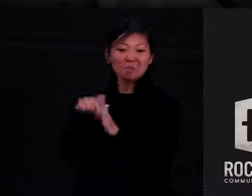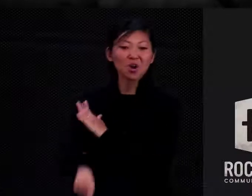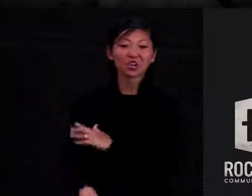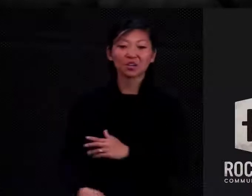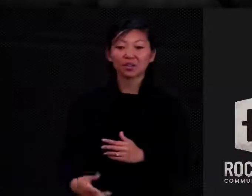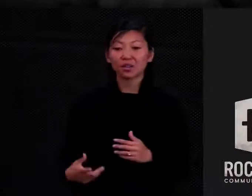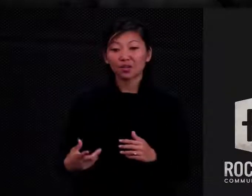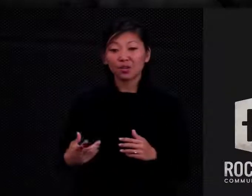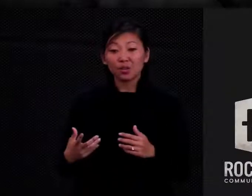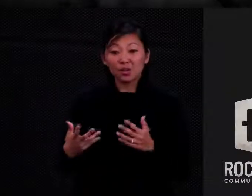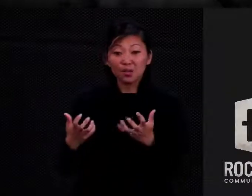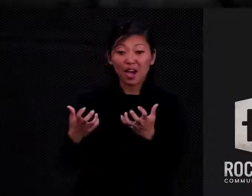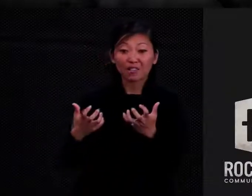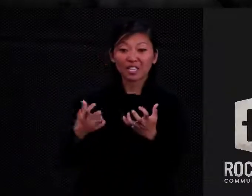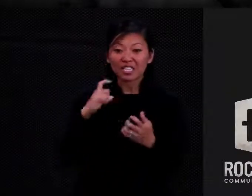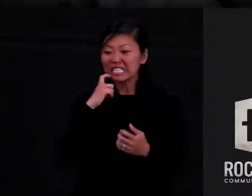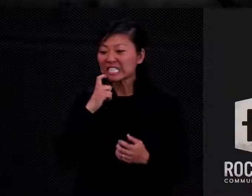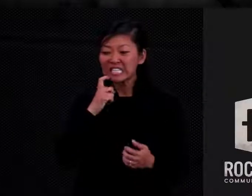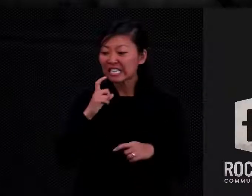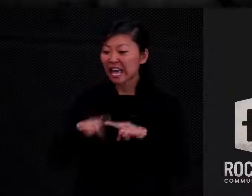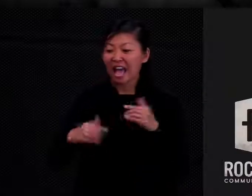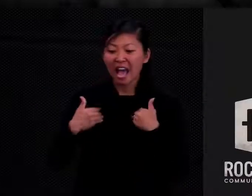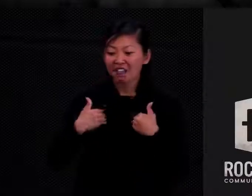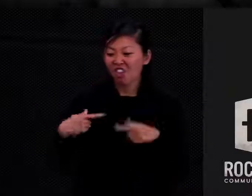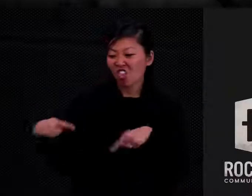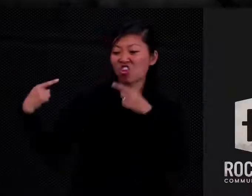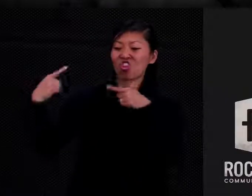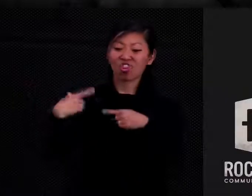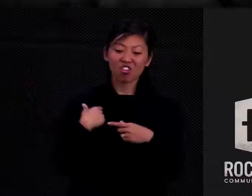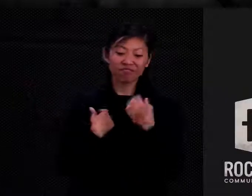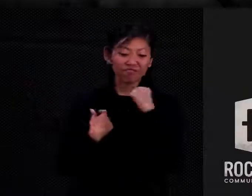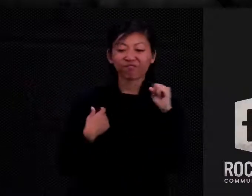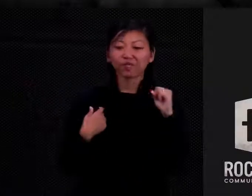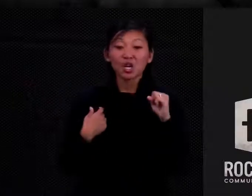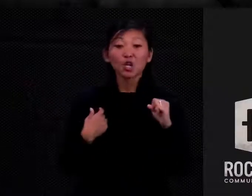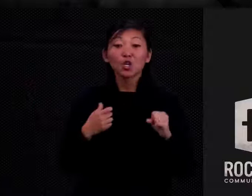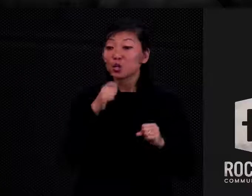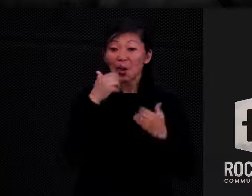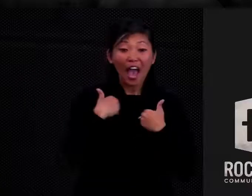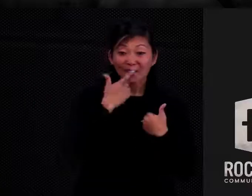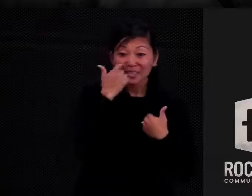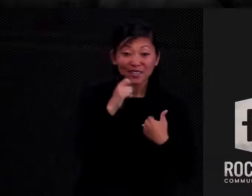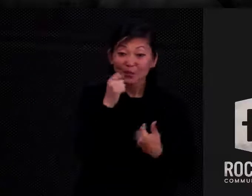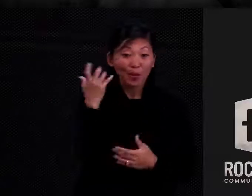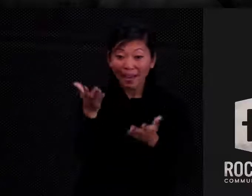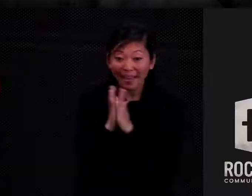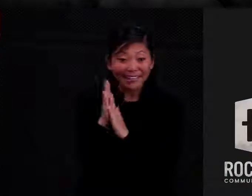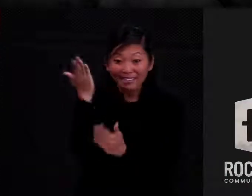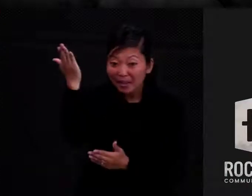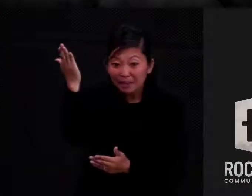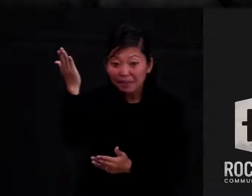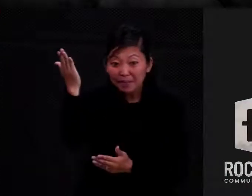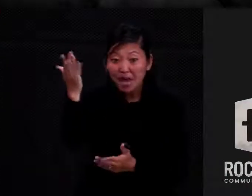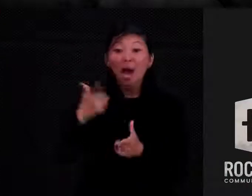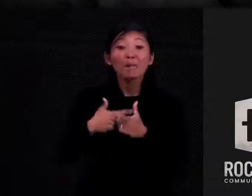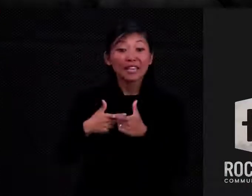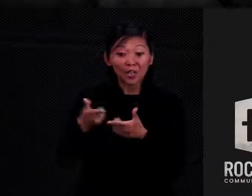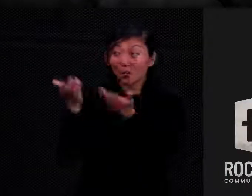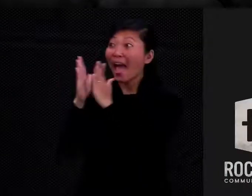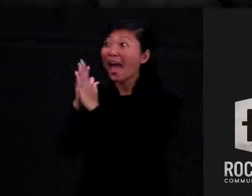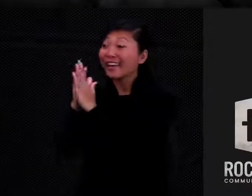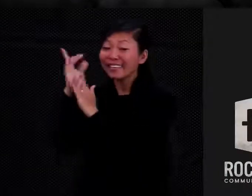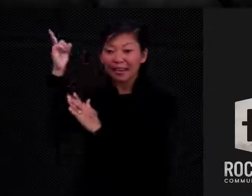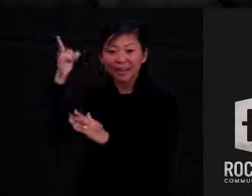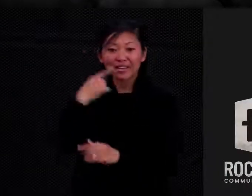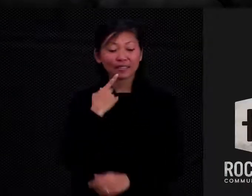cannot obtain, so you fight and quarrel. You do not have because you do not ask. You ask and do not receive because